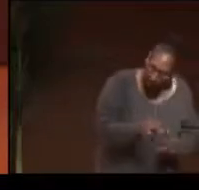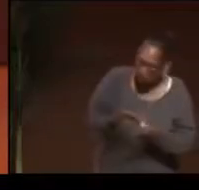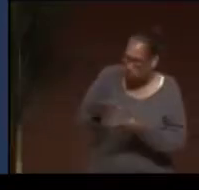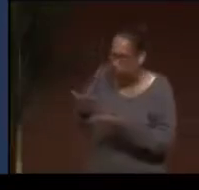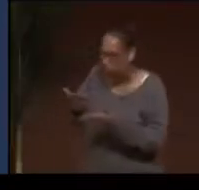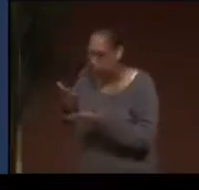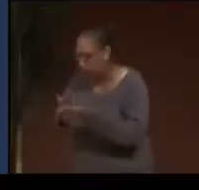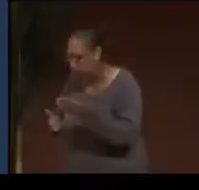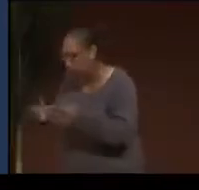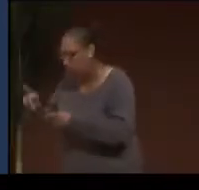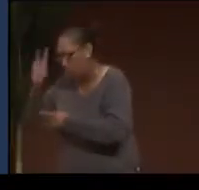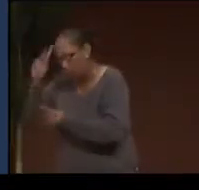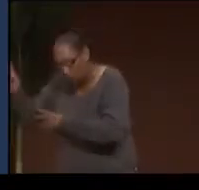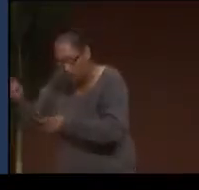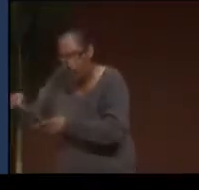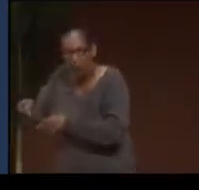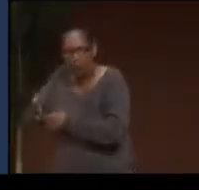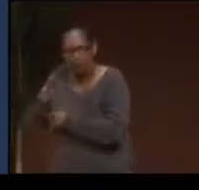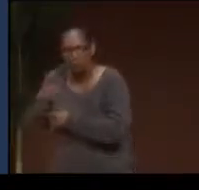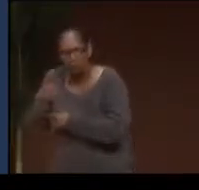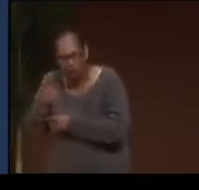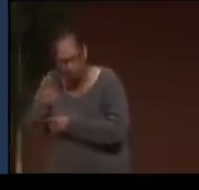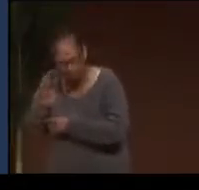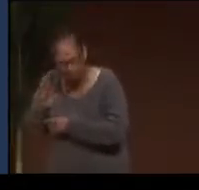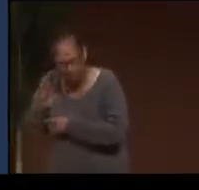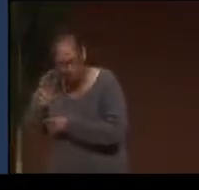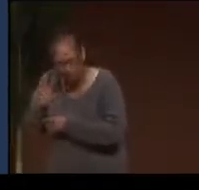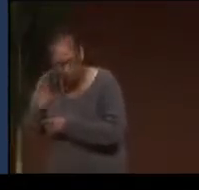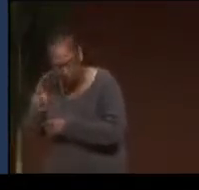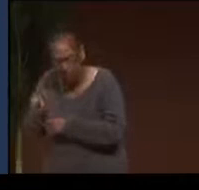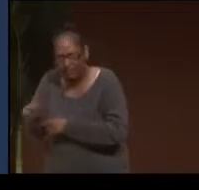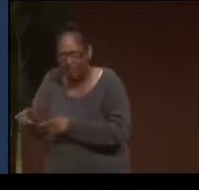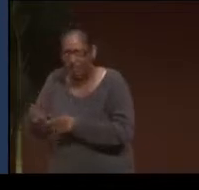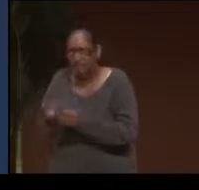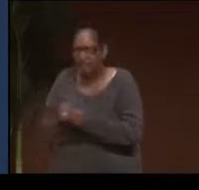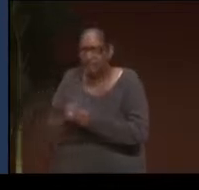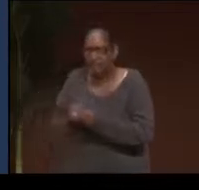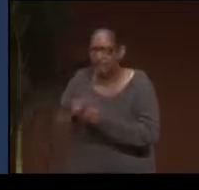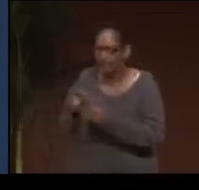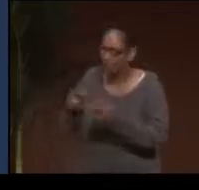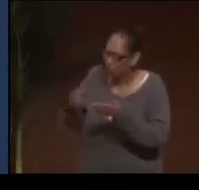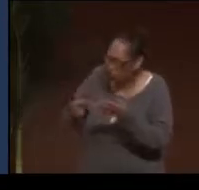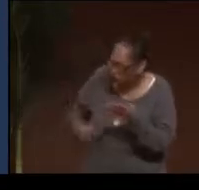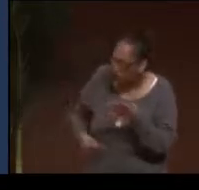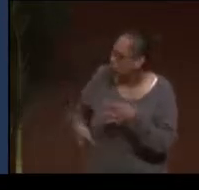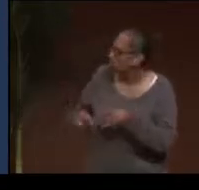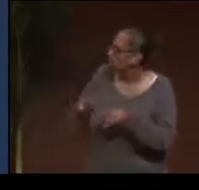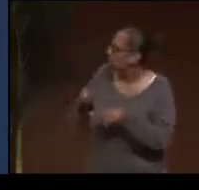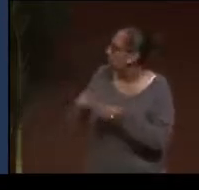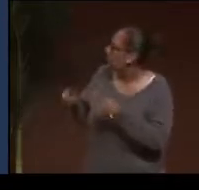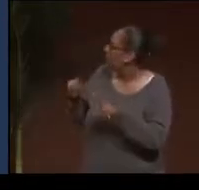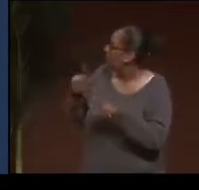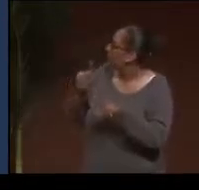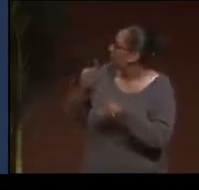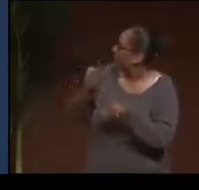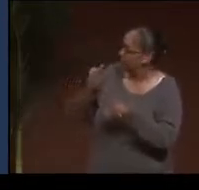bent. You can see at that moment who was taking position, you know, like who the leaders are going to be, et cetera, et cetera. But the Taino